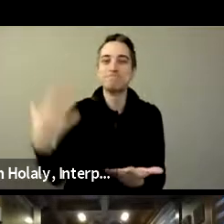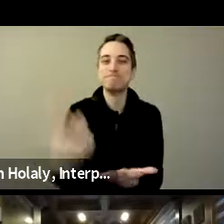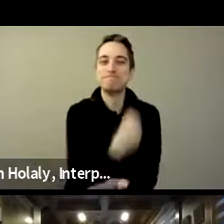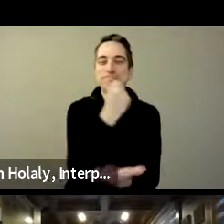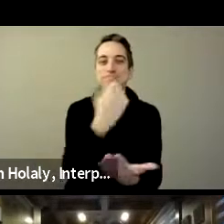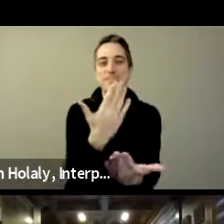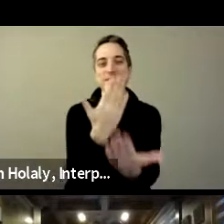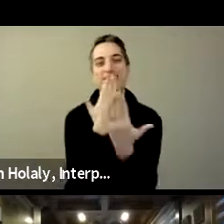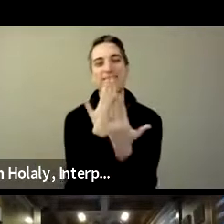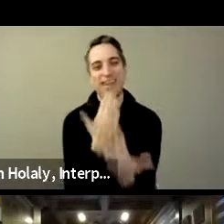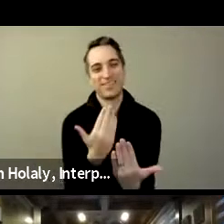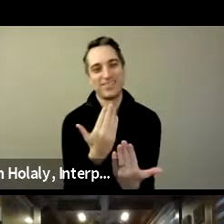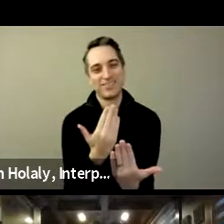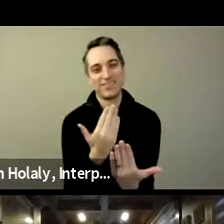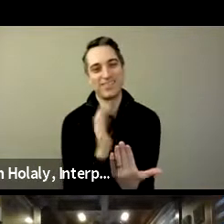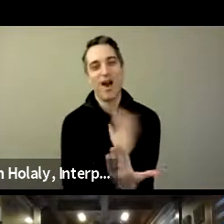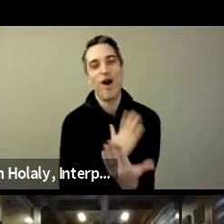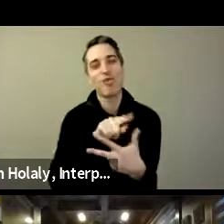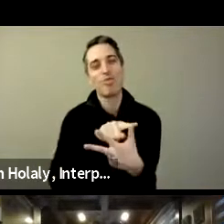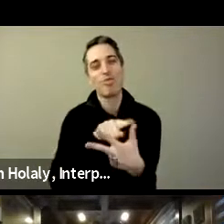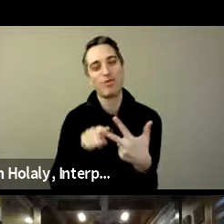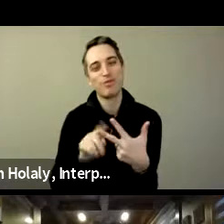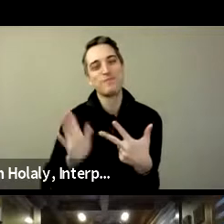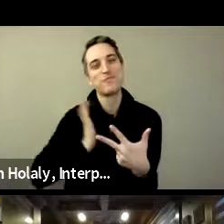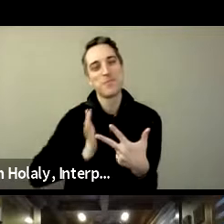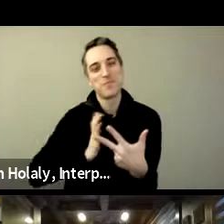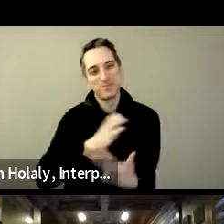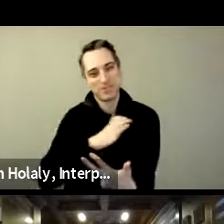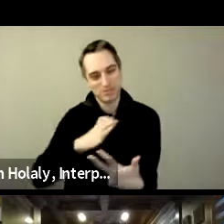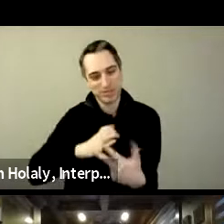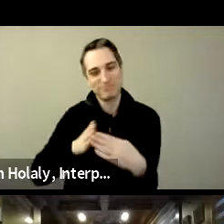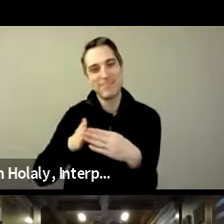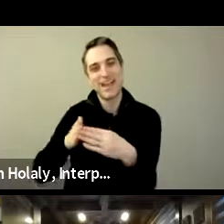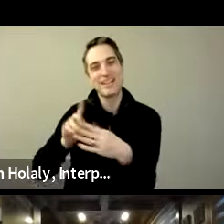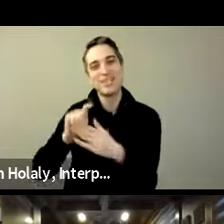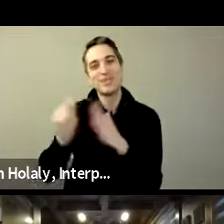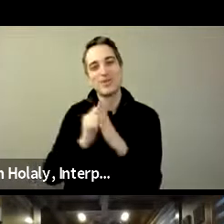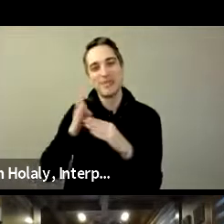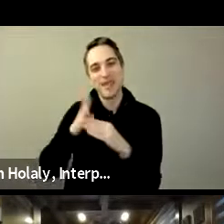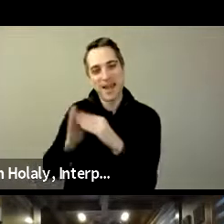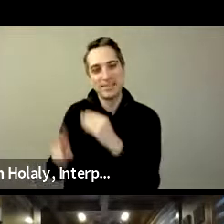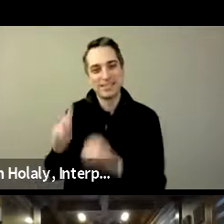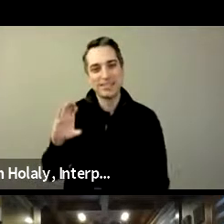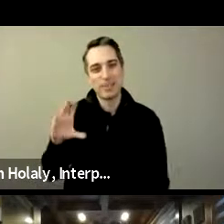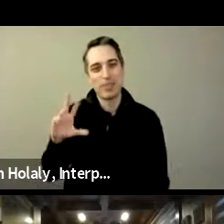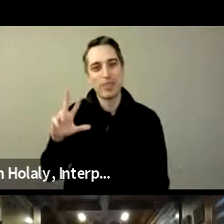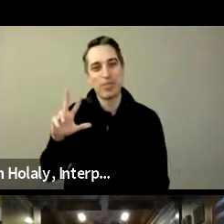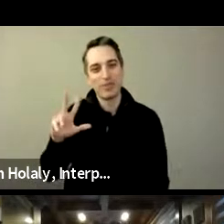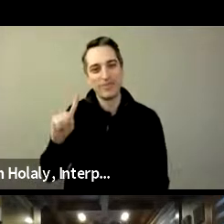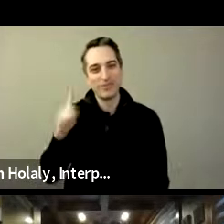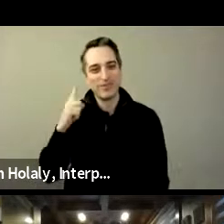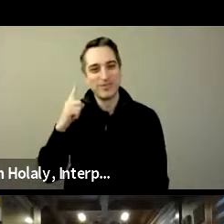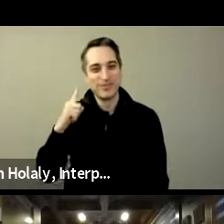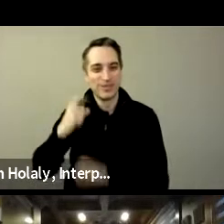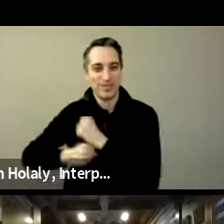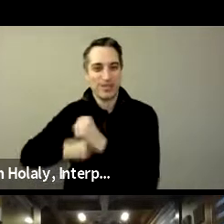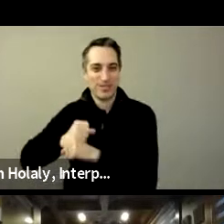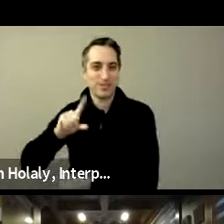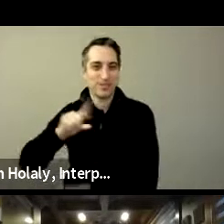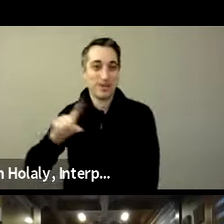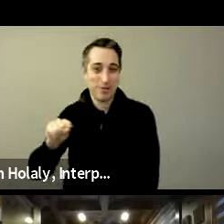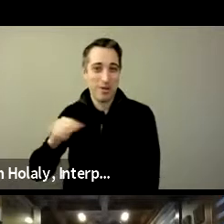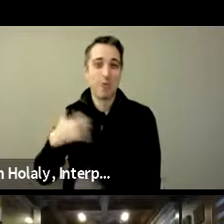our three former commissioners whose terms ended on December 31st of 2020 for their service. I am going to start